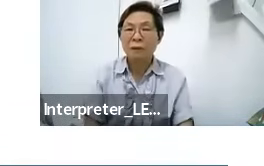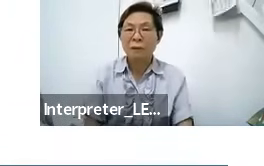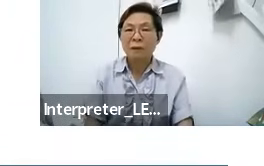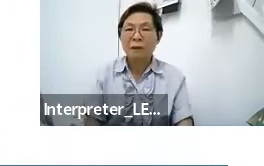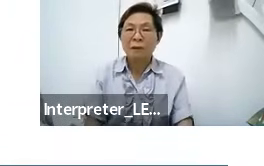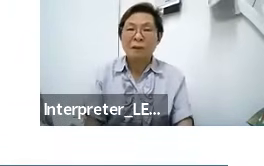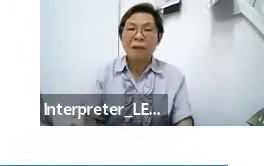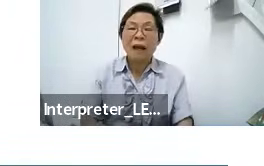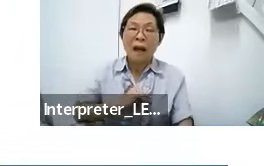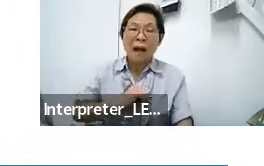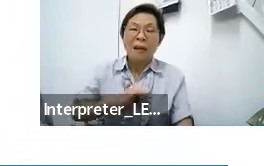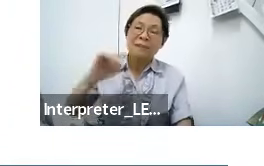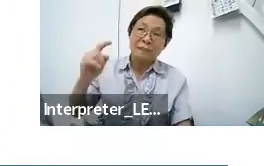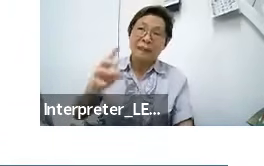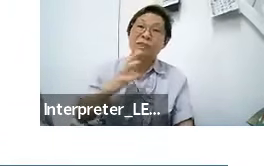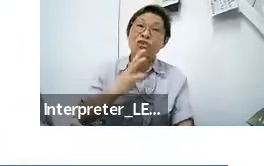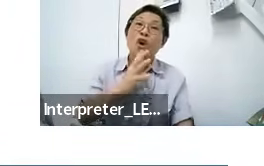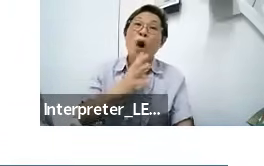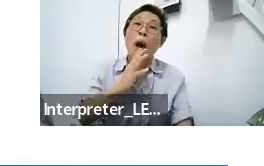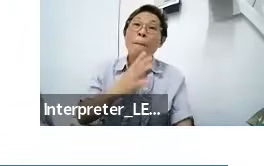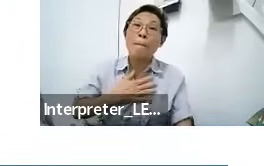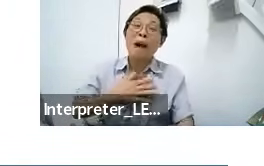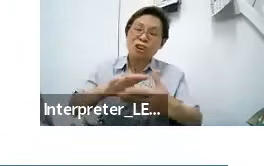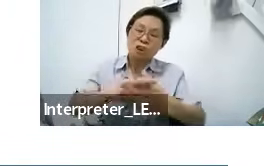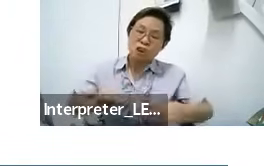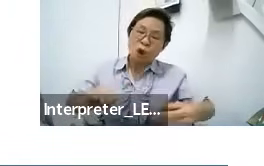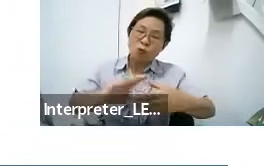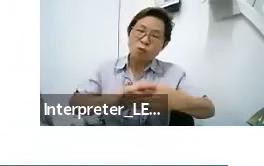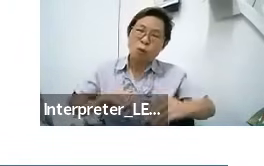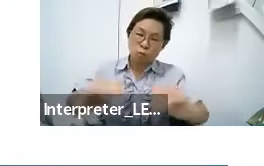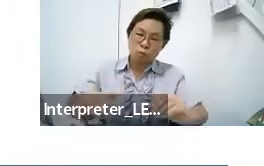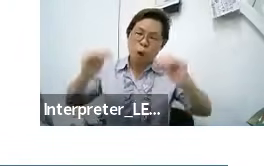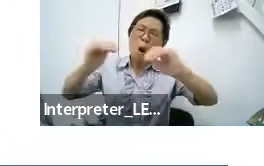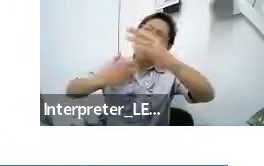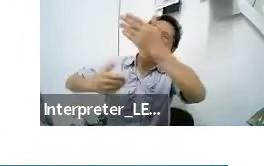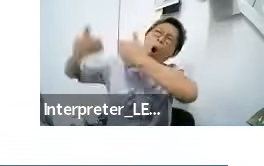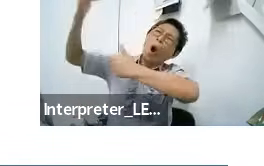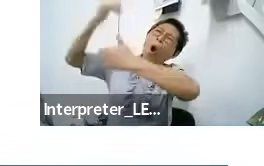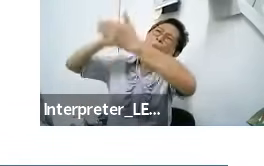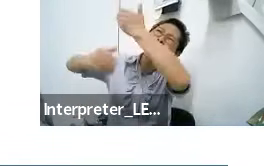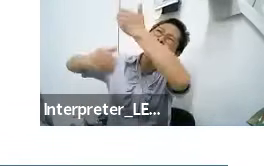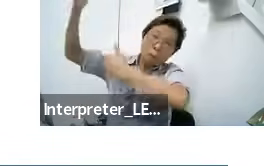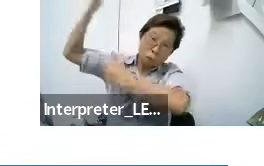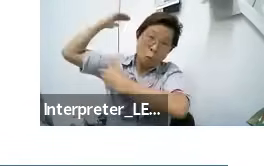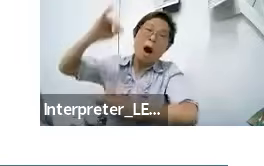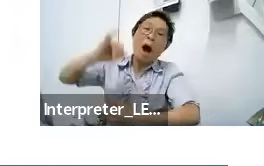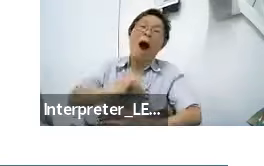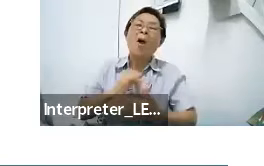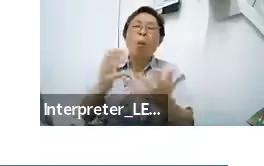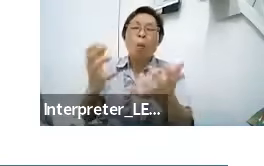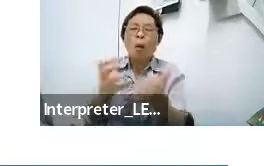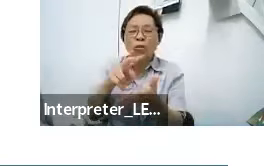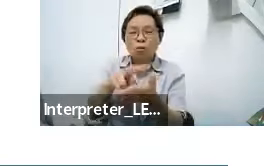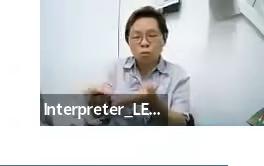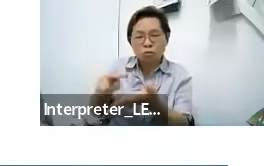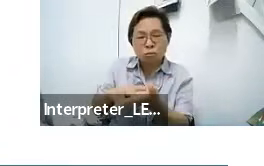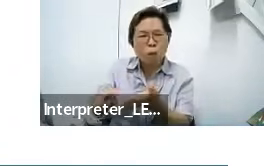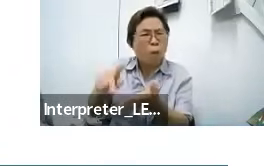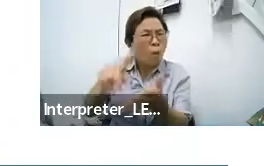I just mentioned to my story when it's a little bit a long time ago. When I want to read one